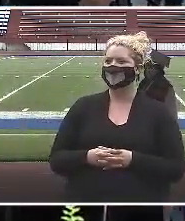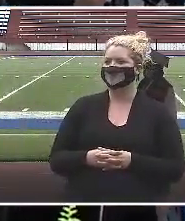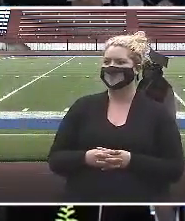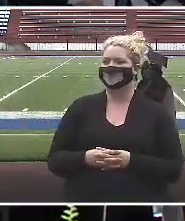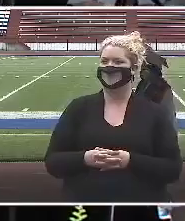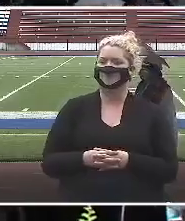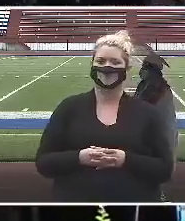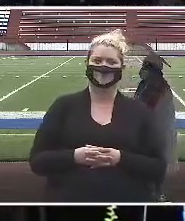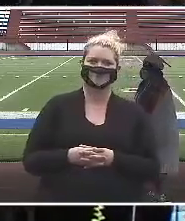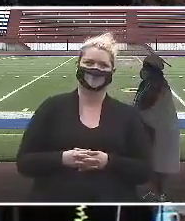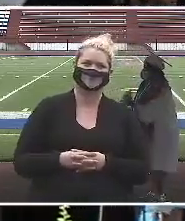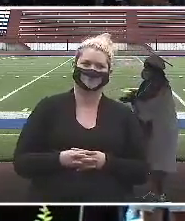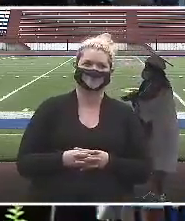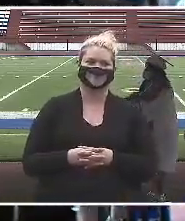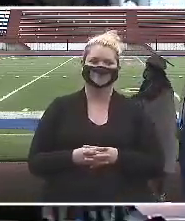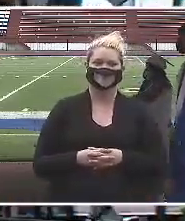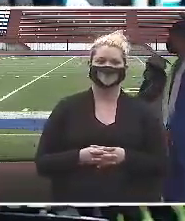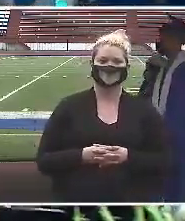Cameron Krupa.